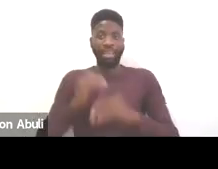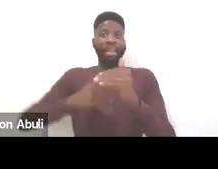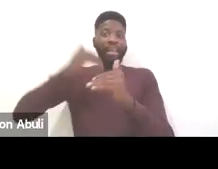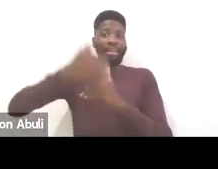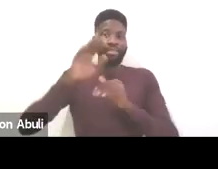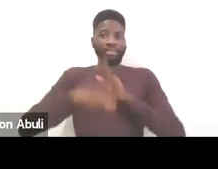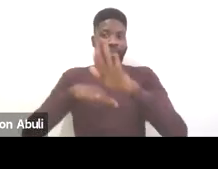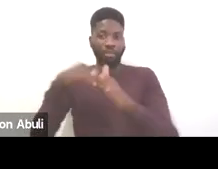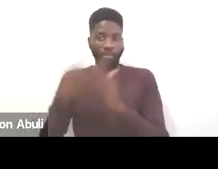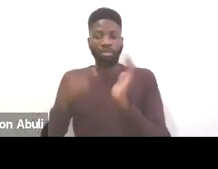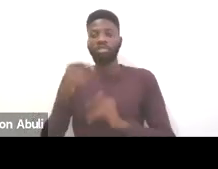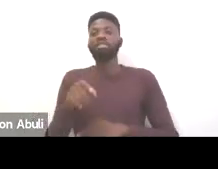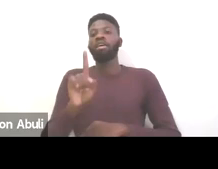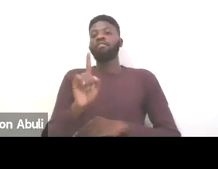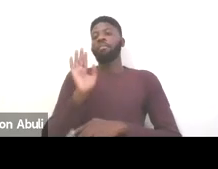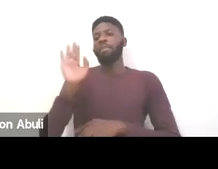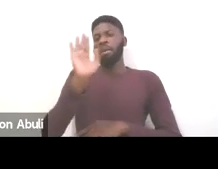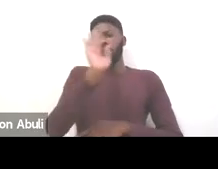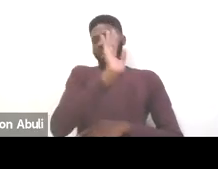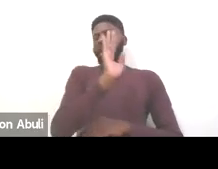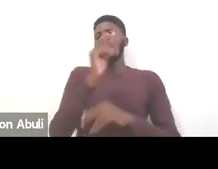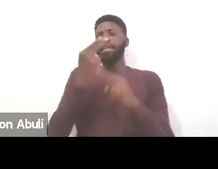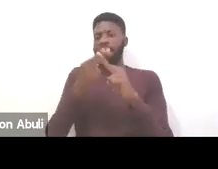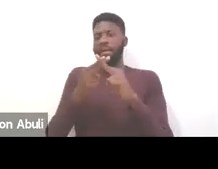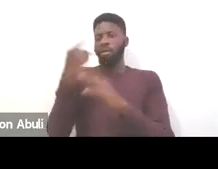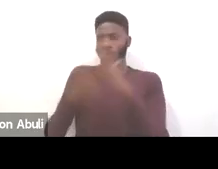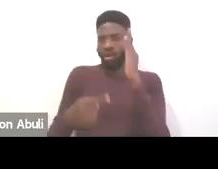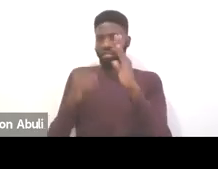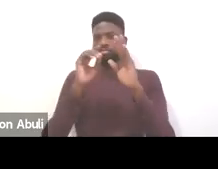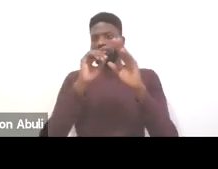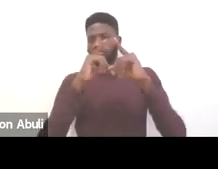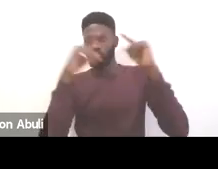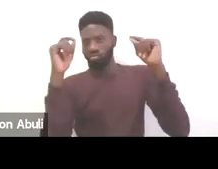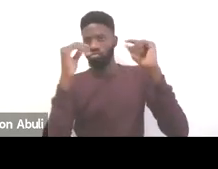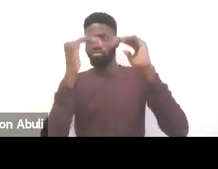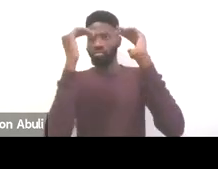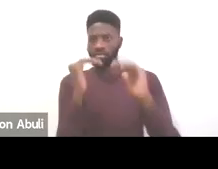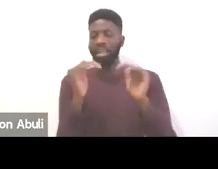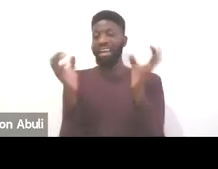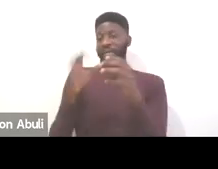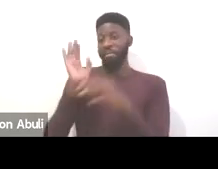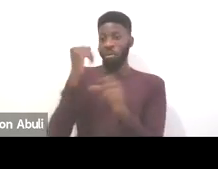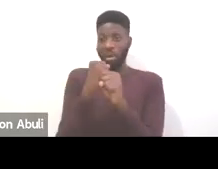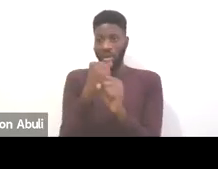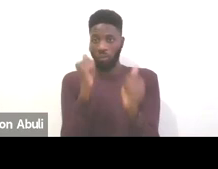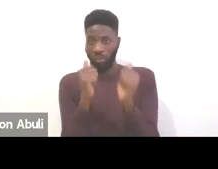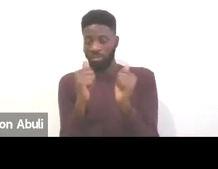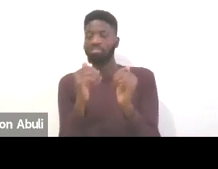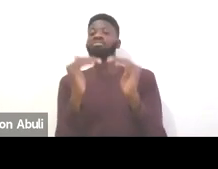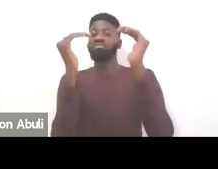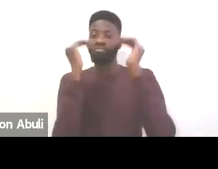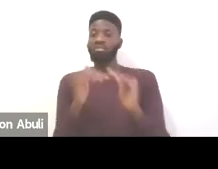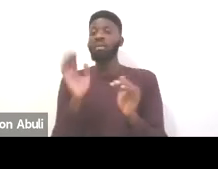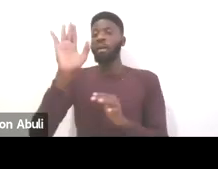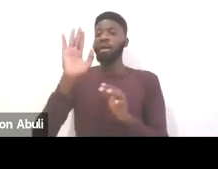to write their names, the company they are working for, the title of their current job, and then their